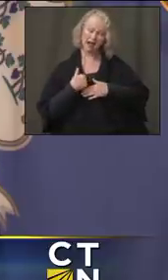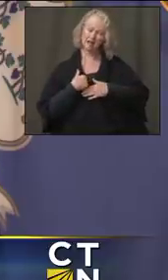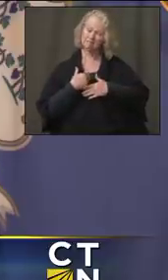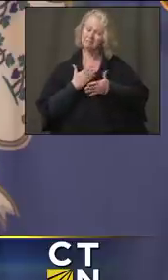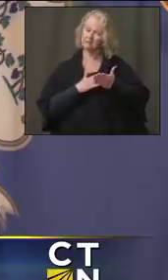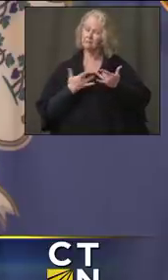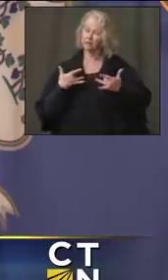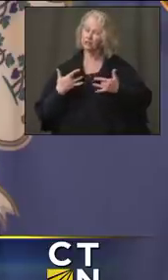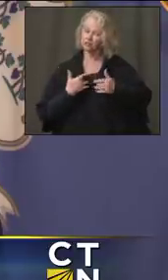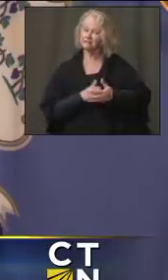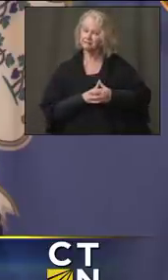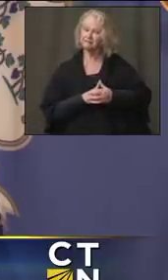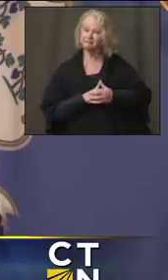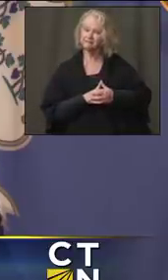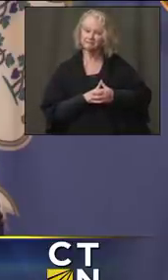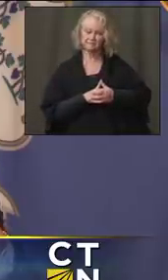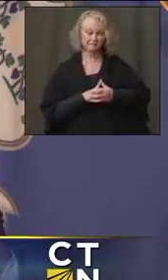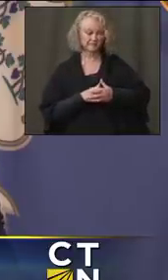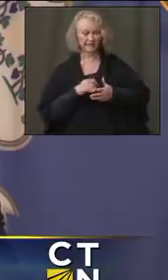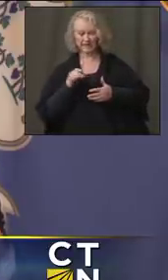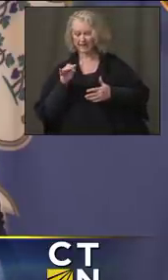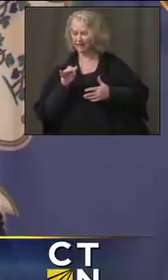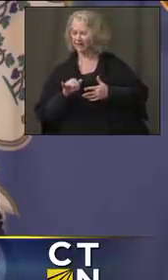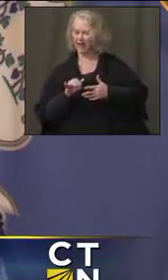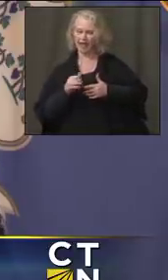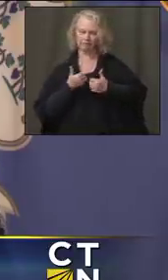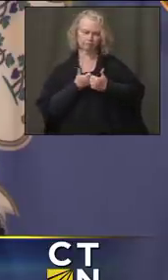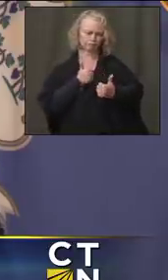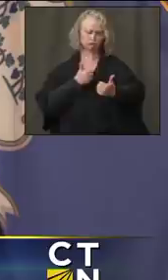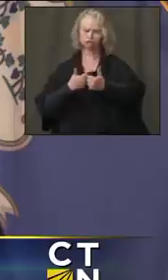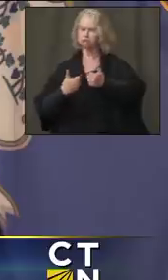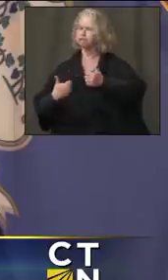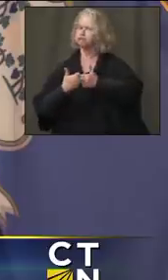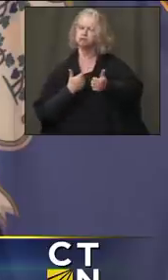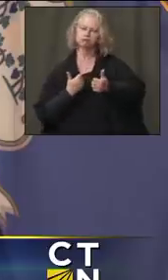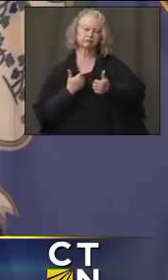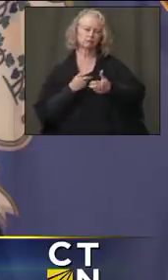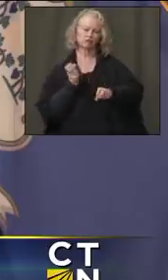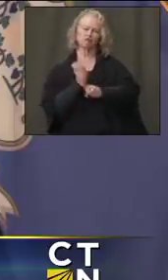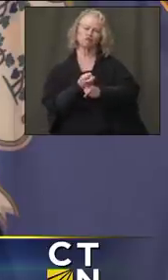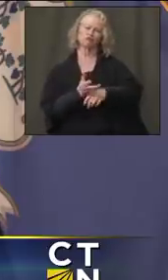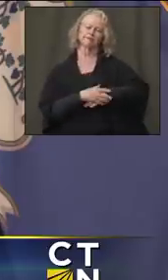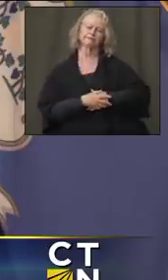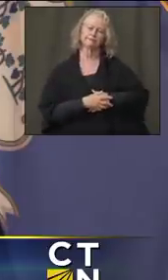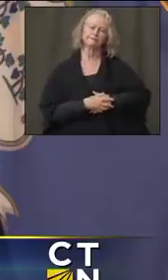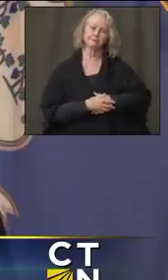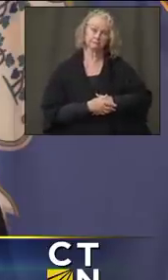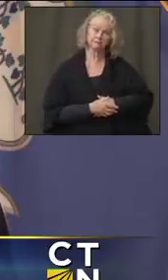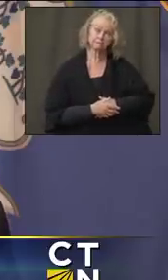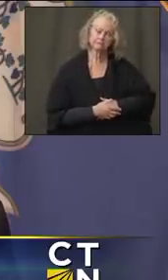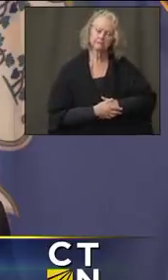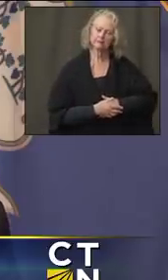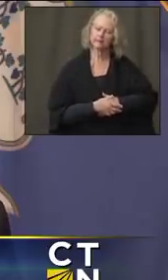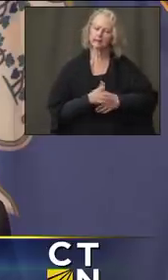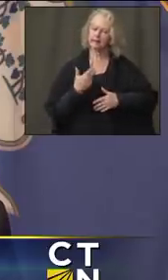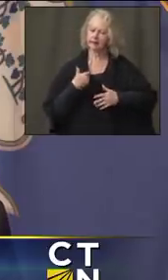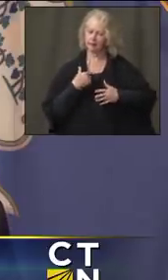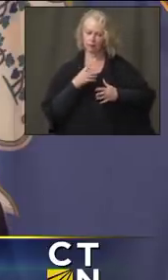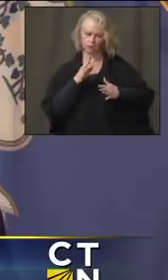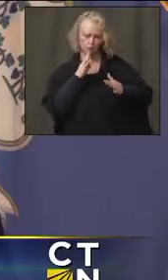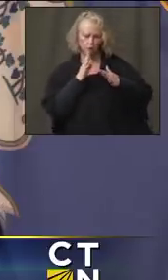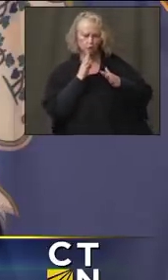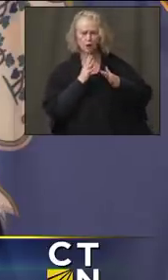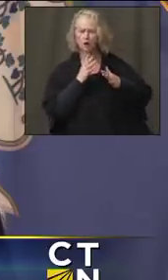concerns. These are places where social distancing does not come, it's not as obvious. And yet we talked to an awful lot